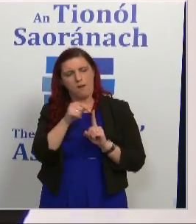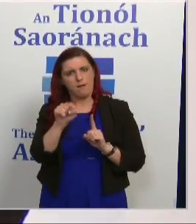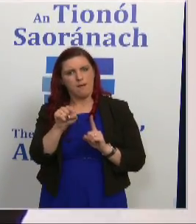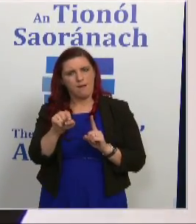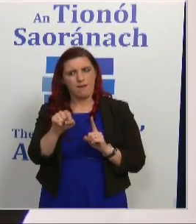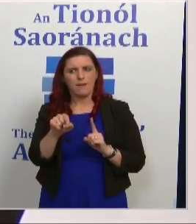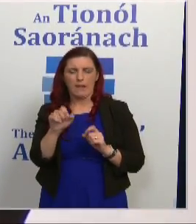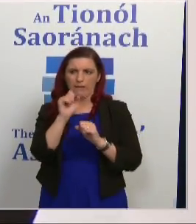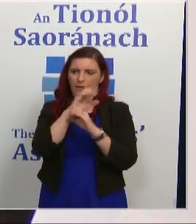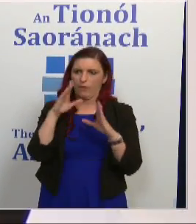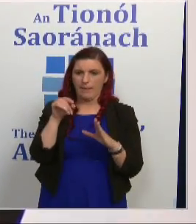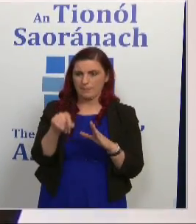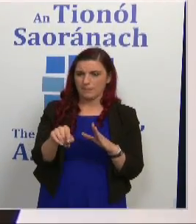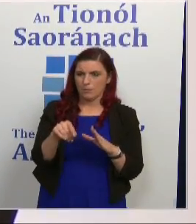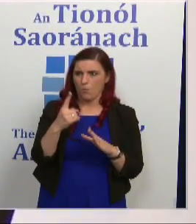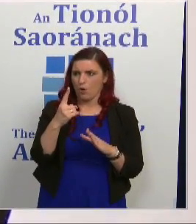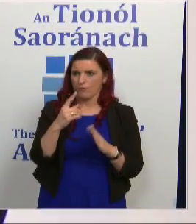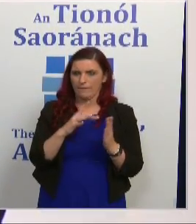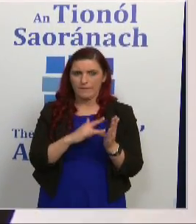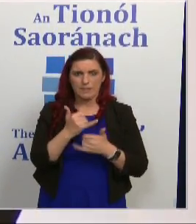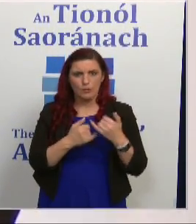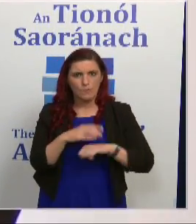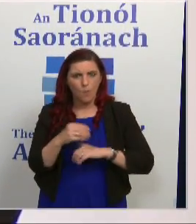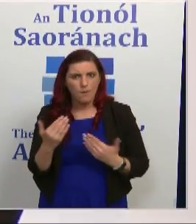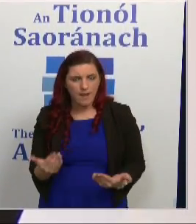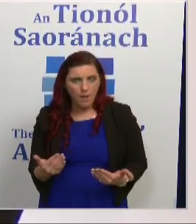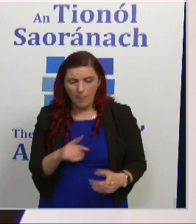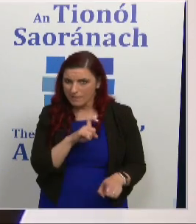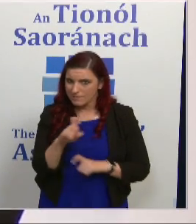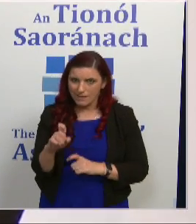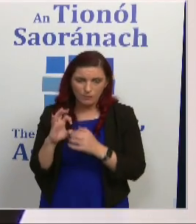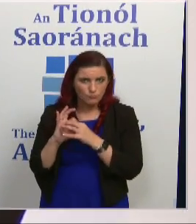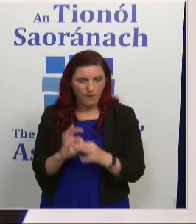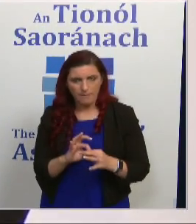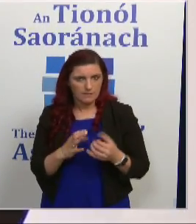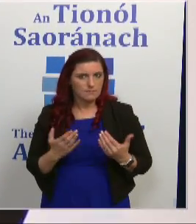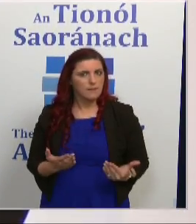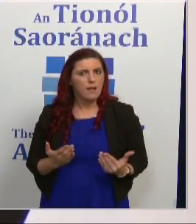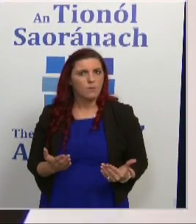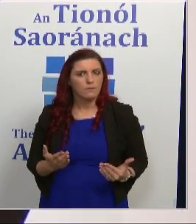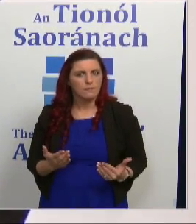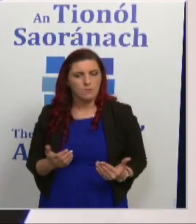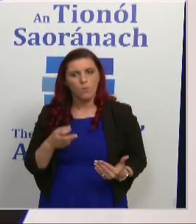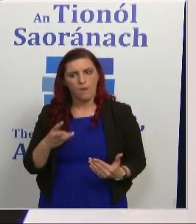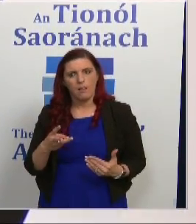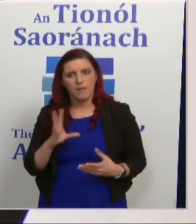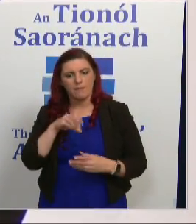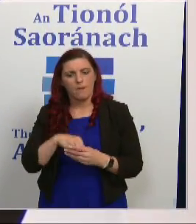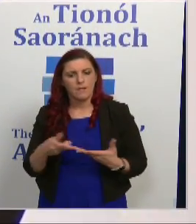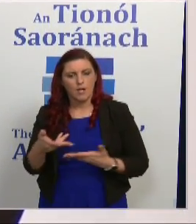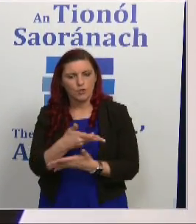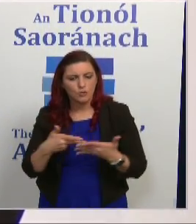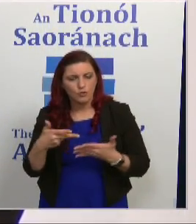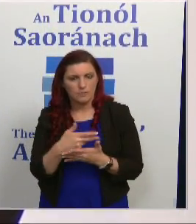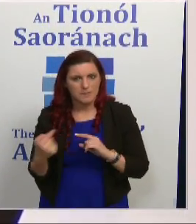something 115 years ago that remains as relevant and important to our discussions and deliberations today